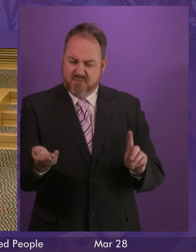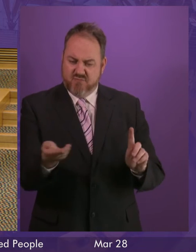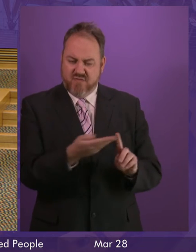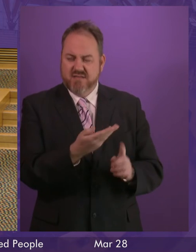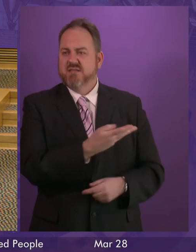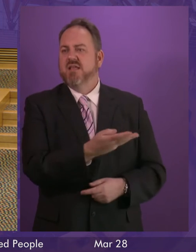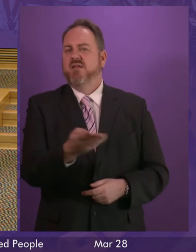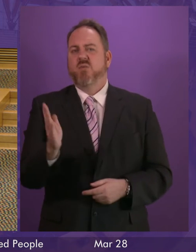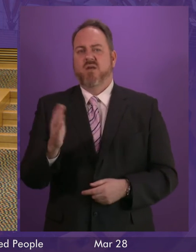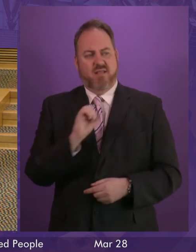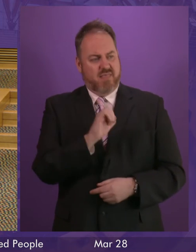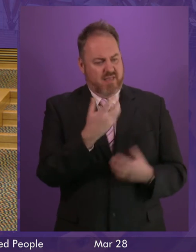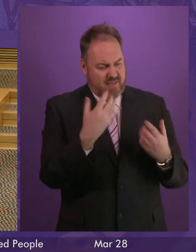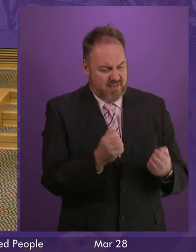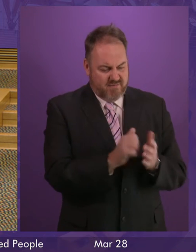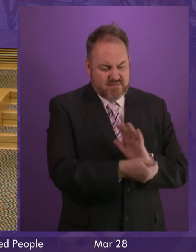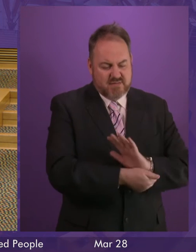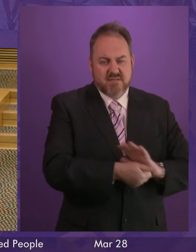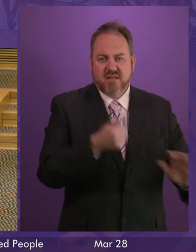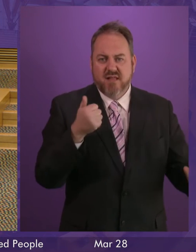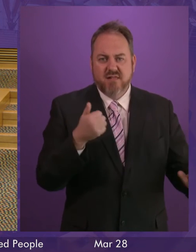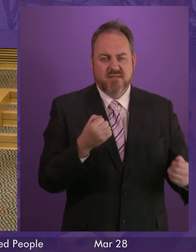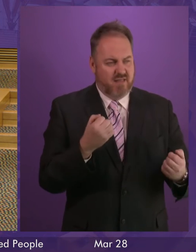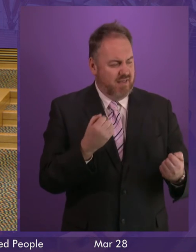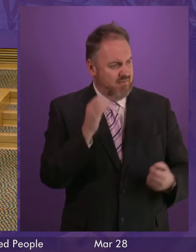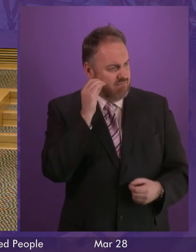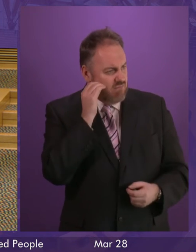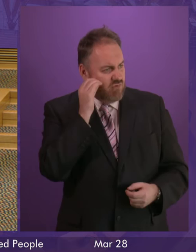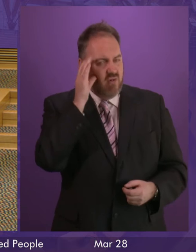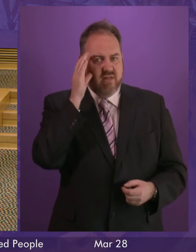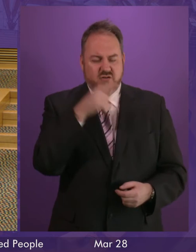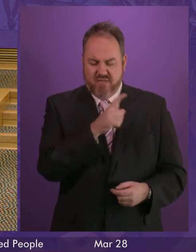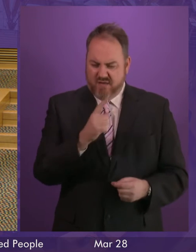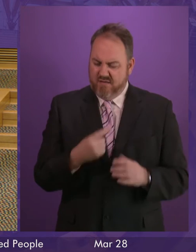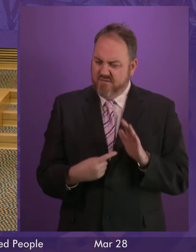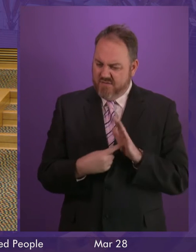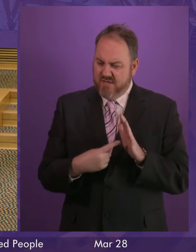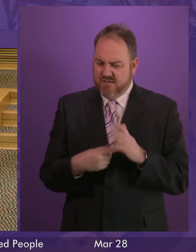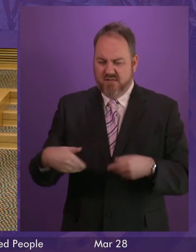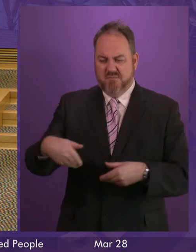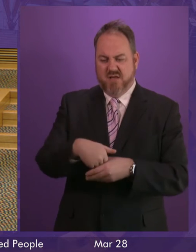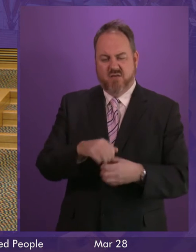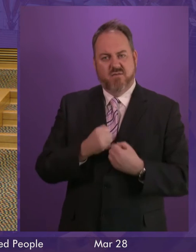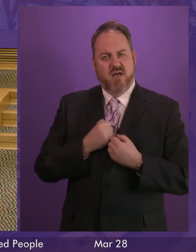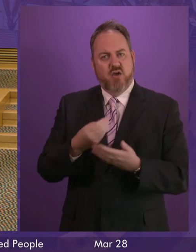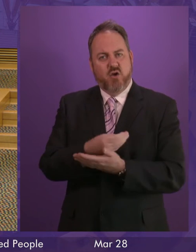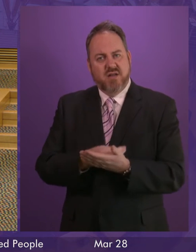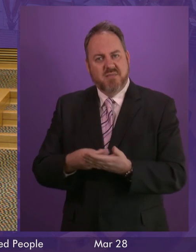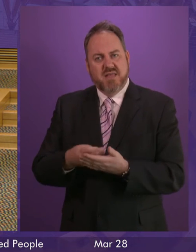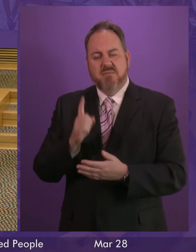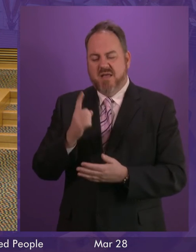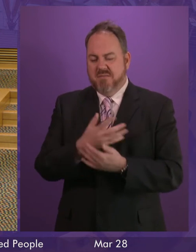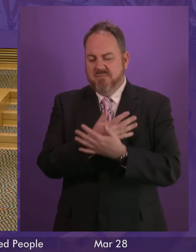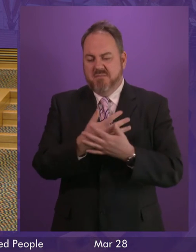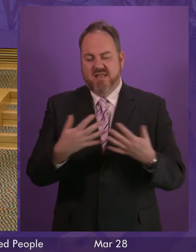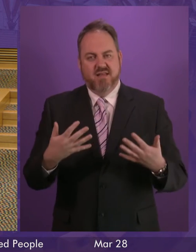to contribute their talents and skills through meaningful employment. They make a vital contribution to our economy but too many are deprived of this